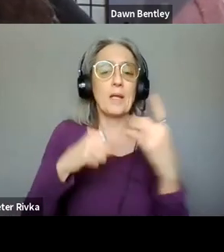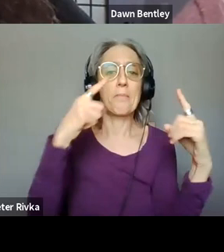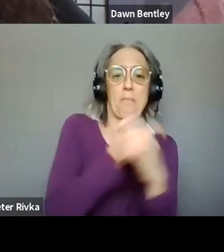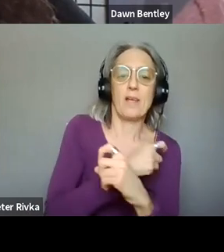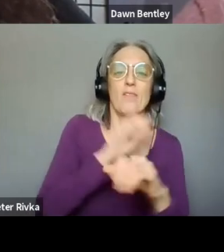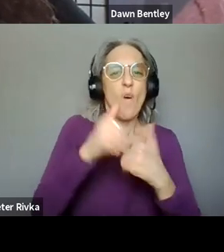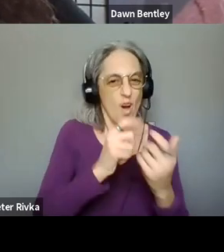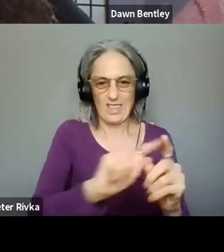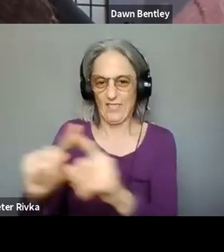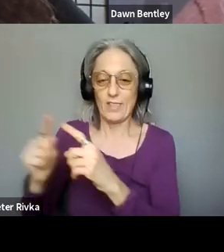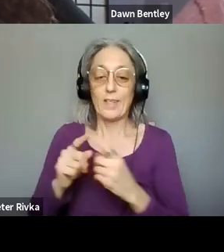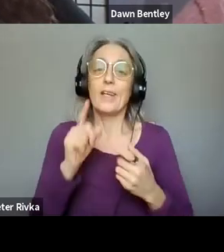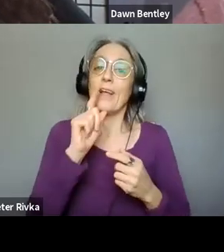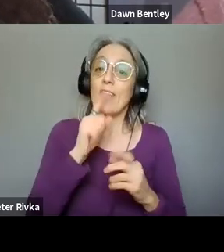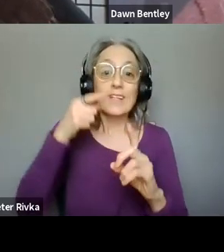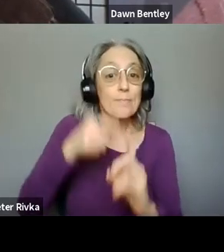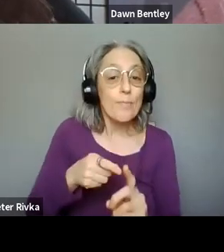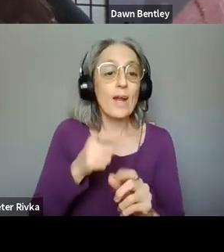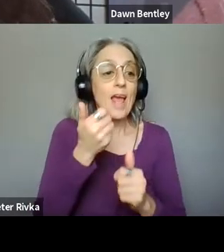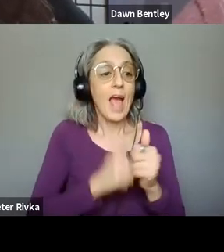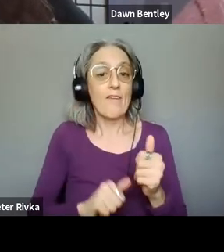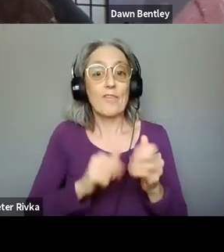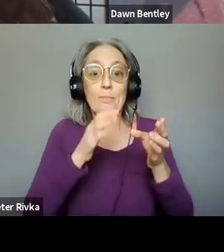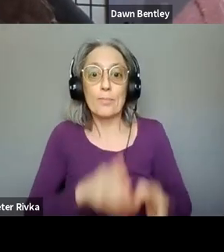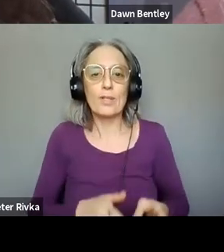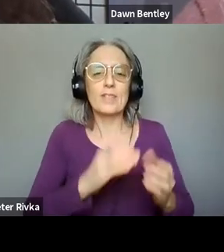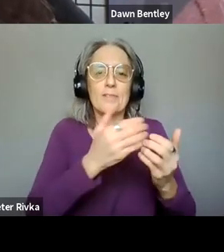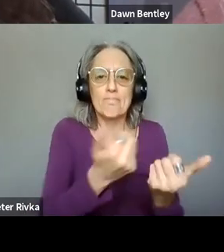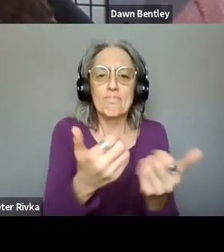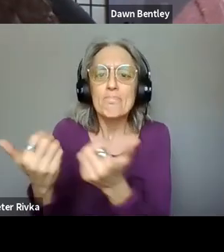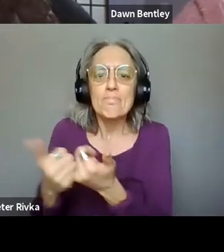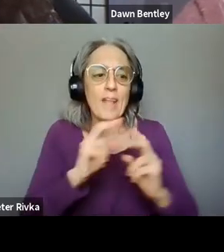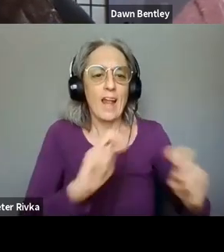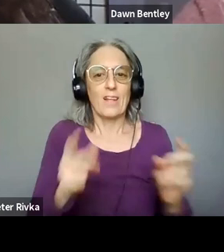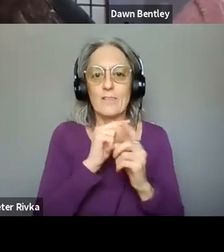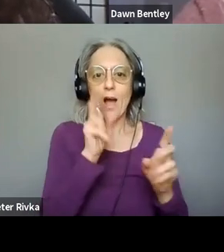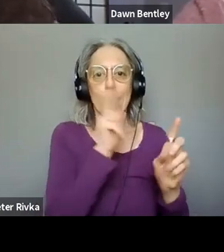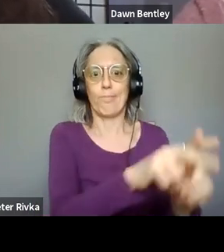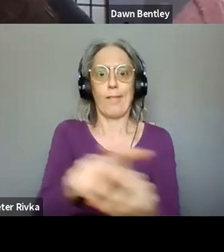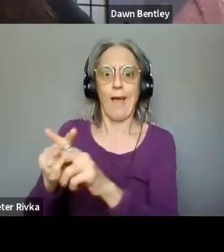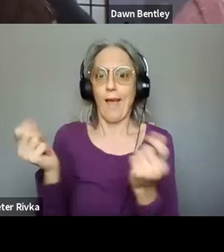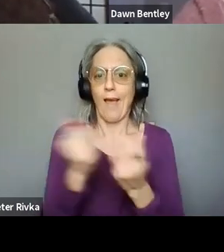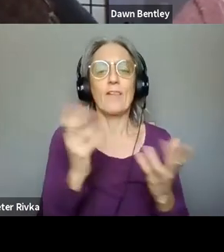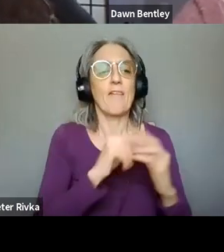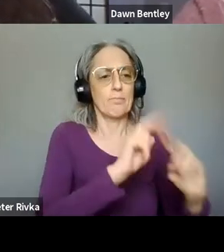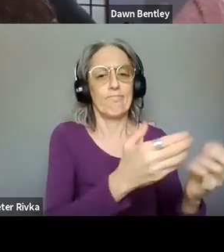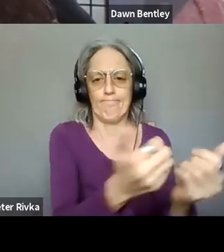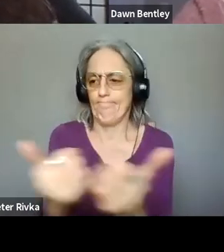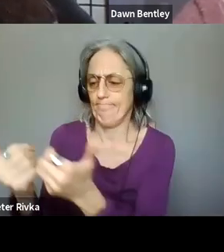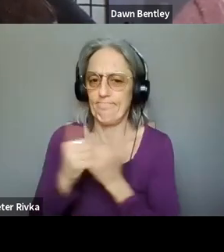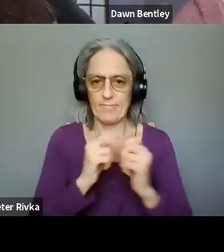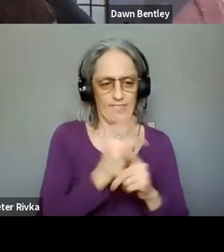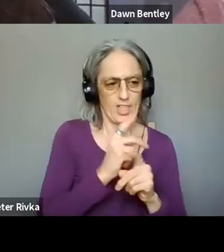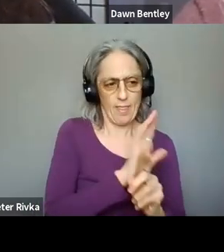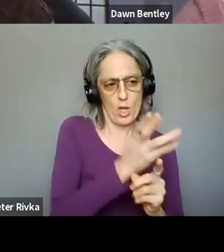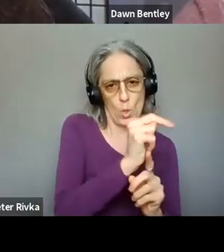guardianship. It's always supposed to be a case-by-case analysis. And so the needs of that particular case are going to determine